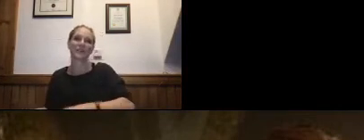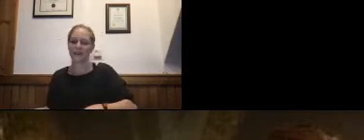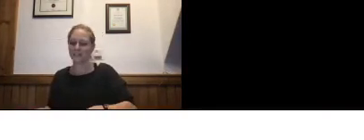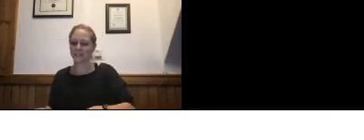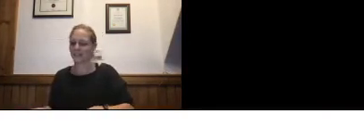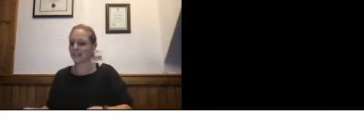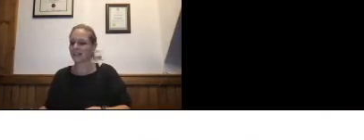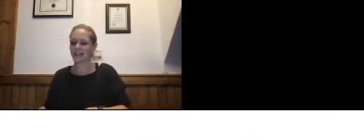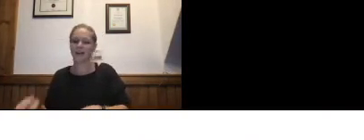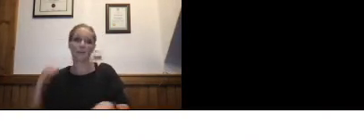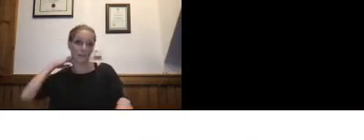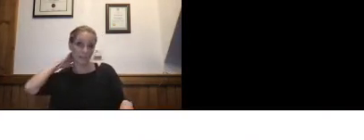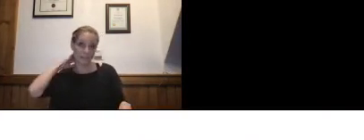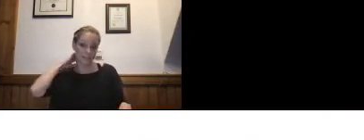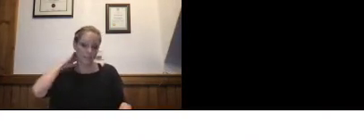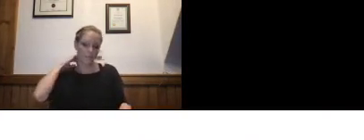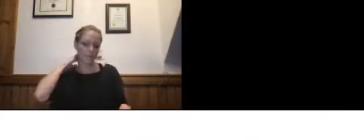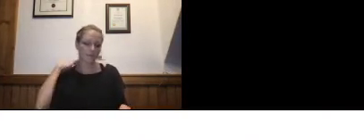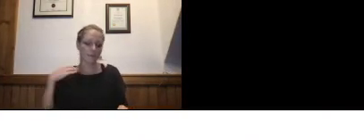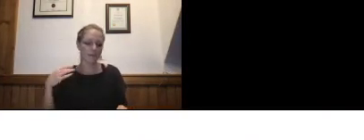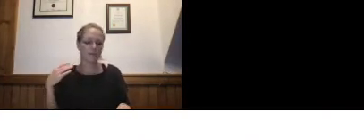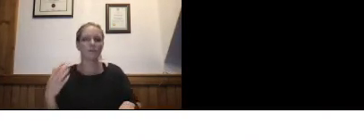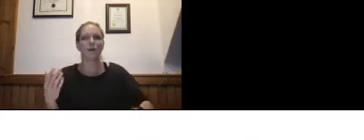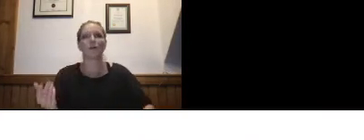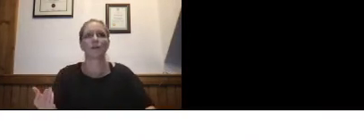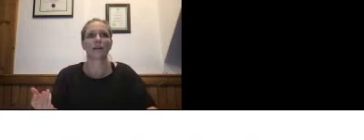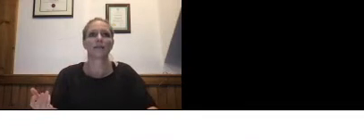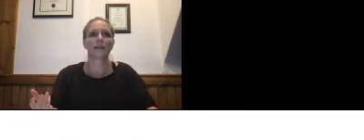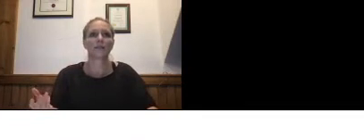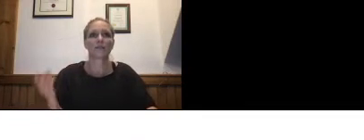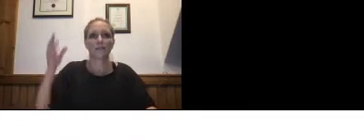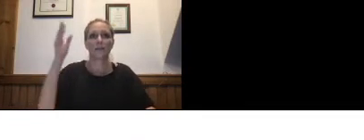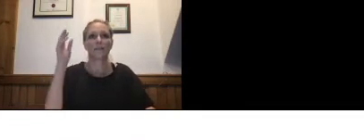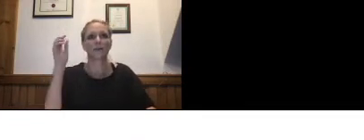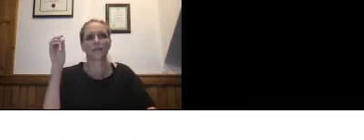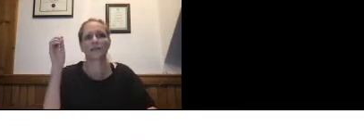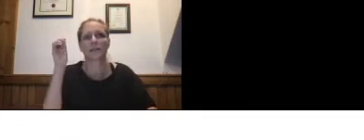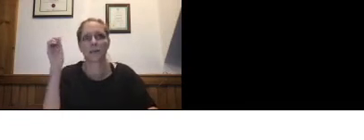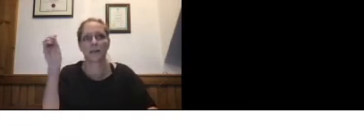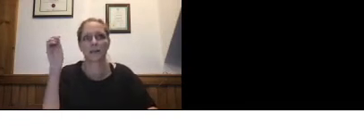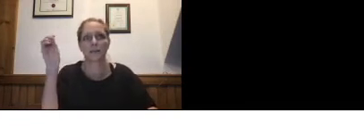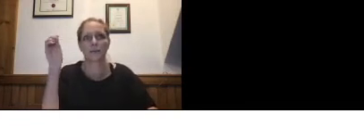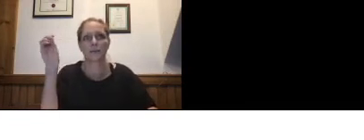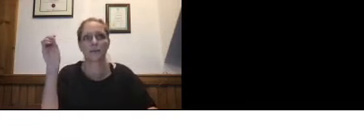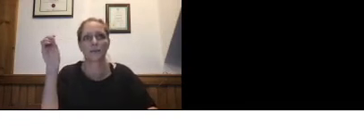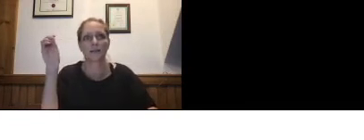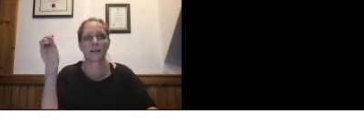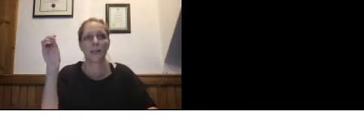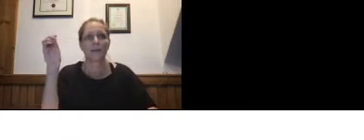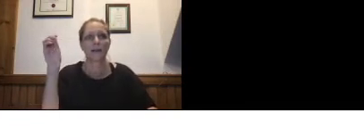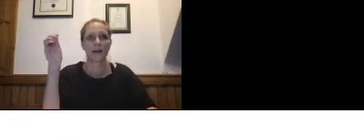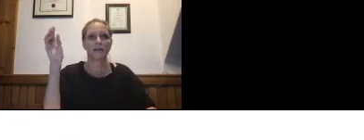So the question really is, how can we fix it? So what we do know is that there's something about this expanded Huntington